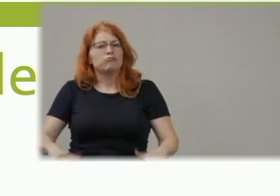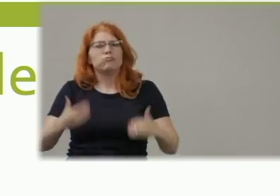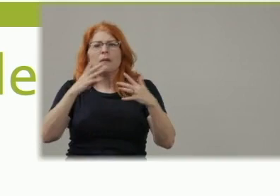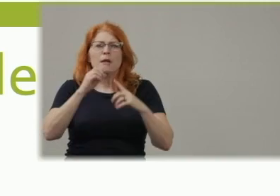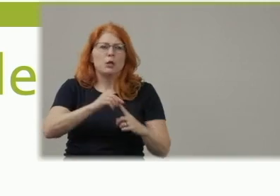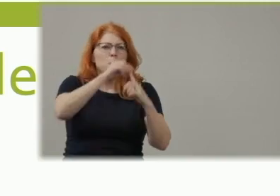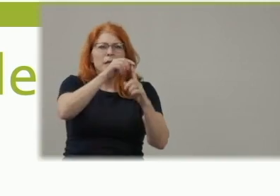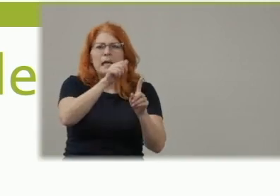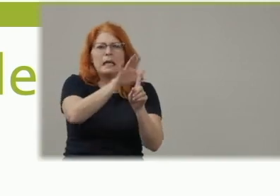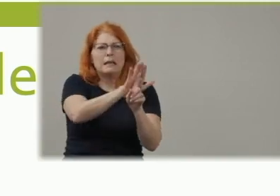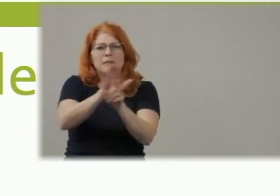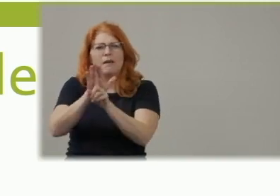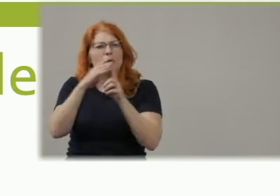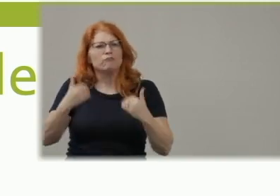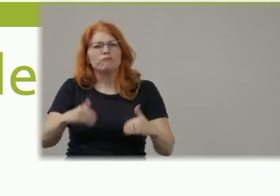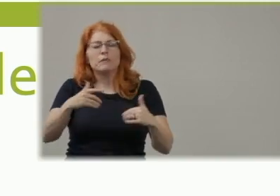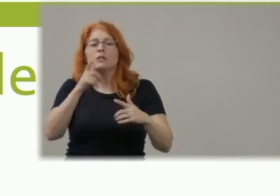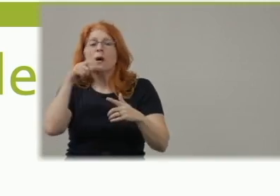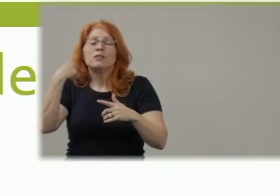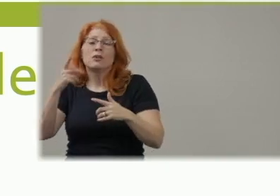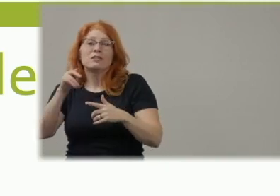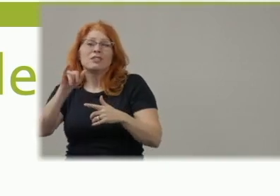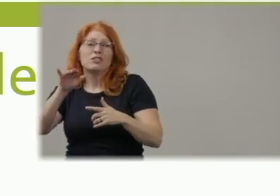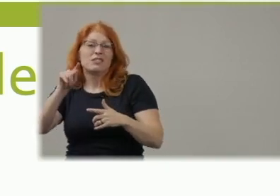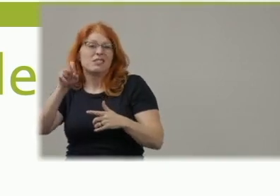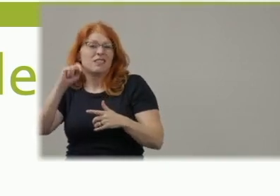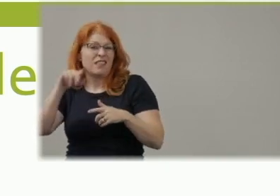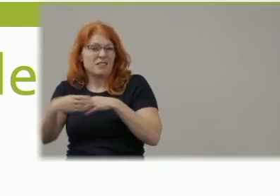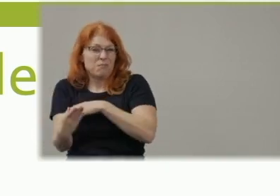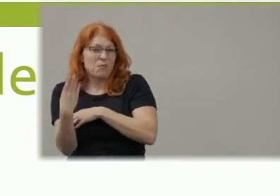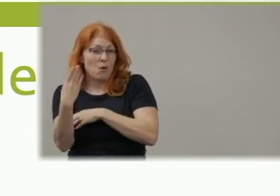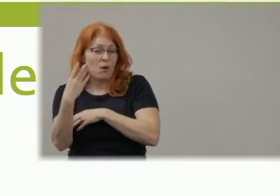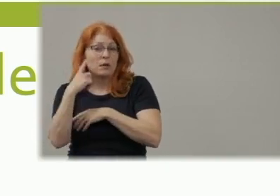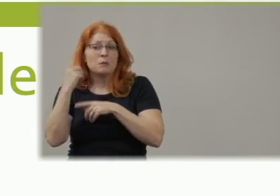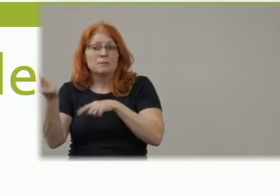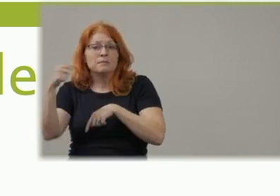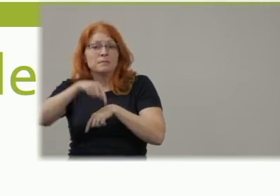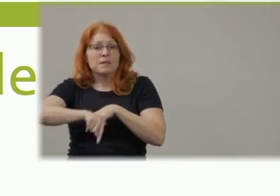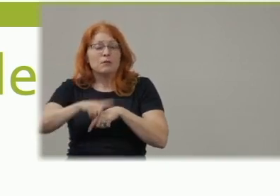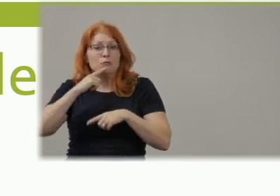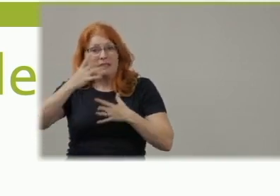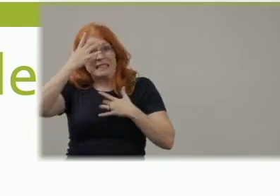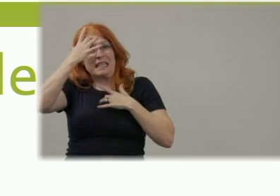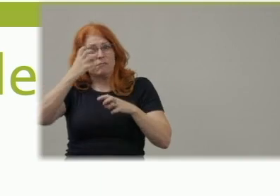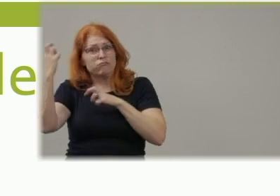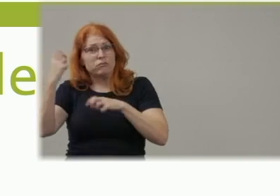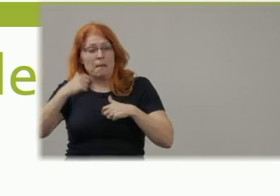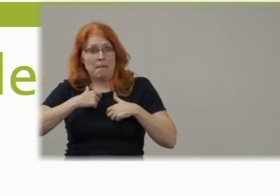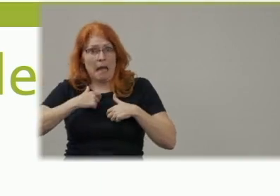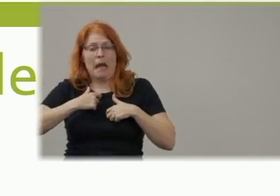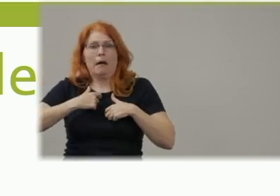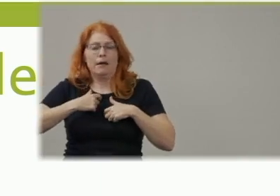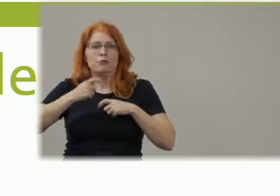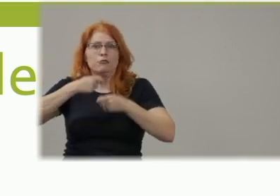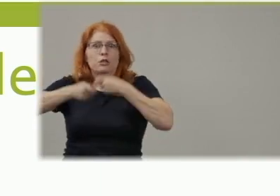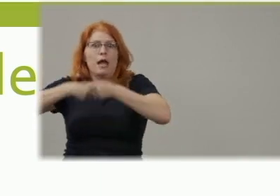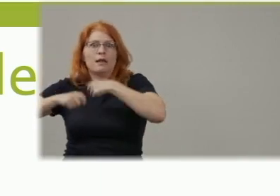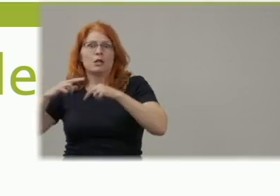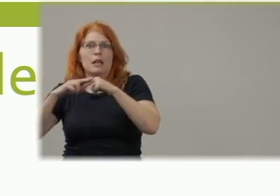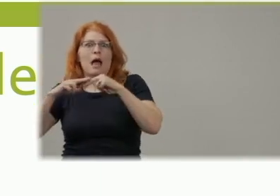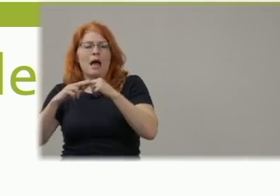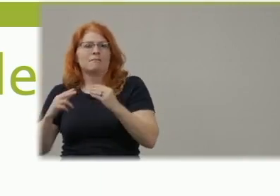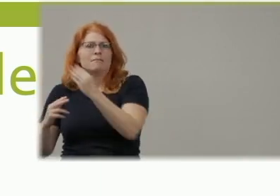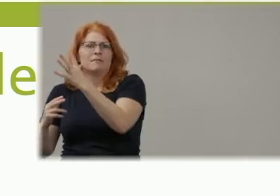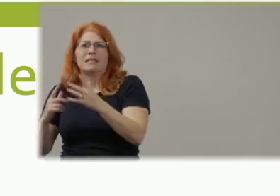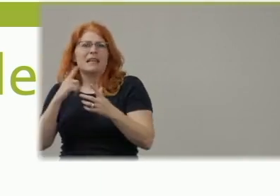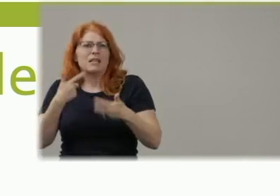that they have, and so I told Kirsten this morning when she came down really sick that I had to quickly change the slides because I didn't